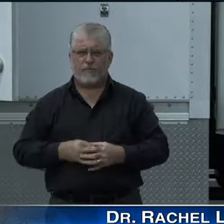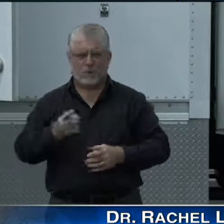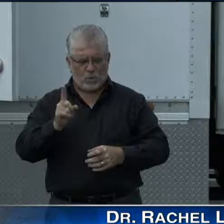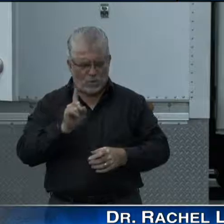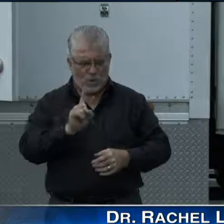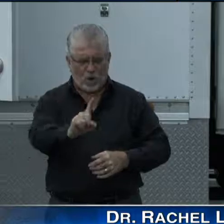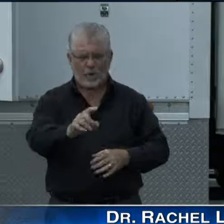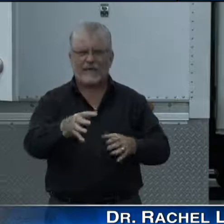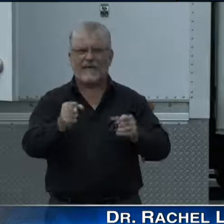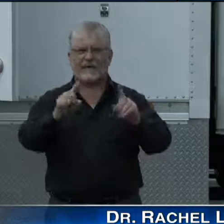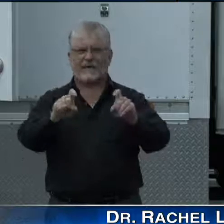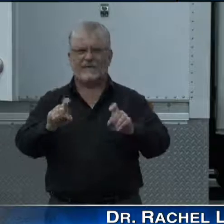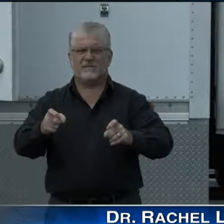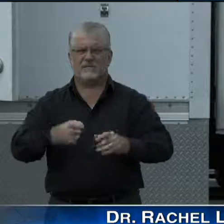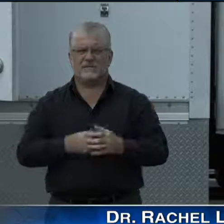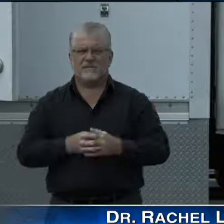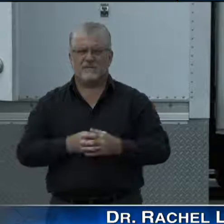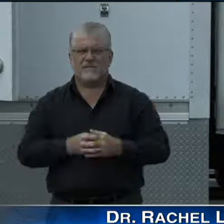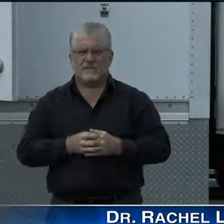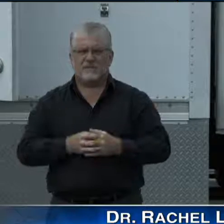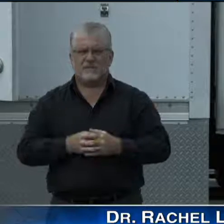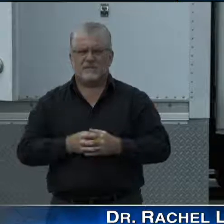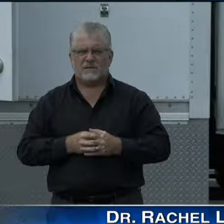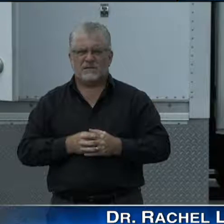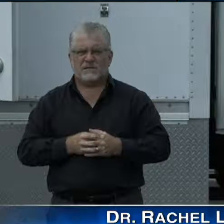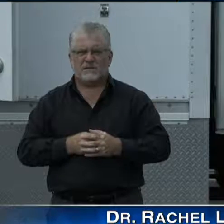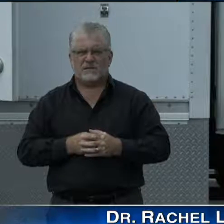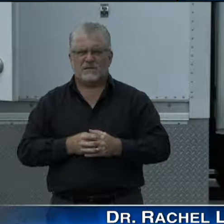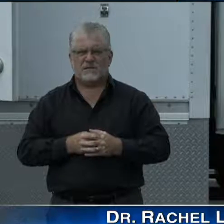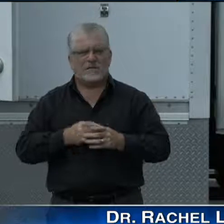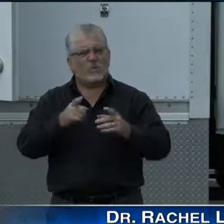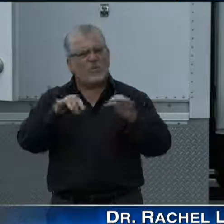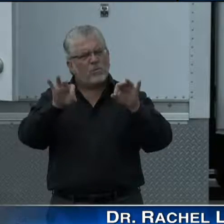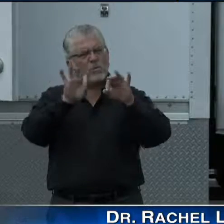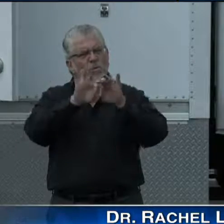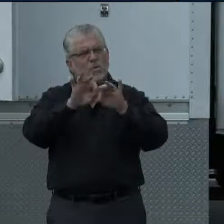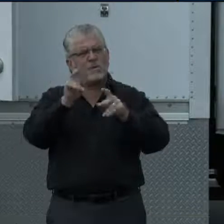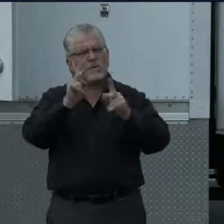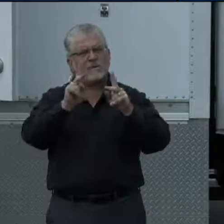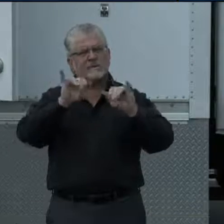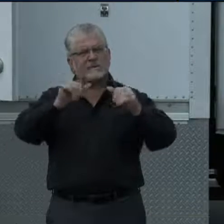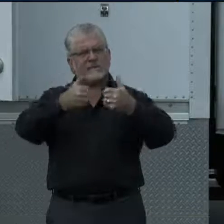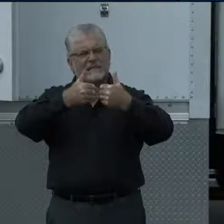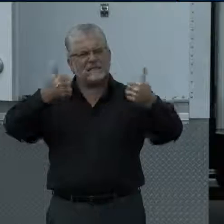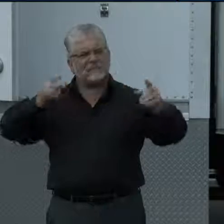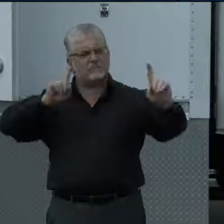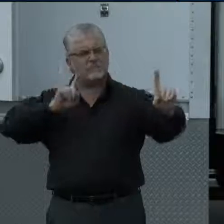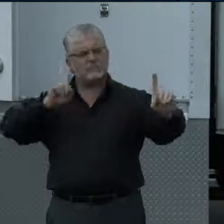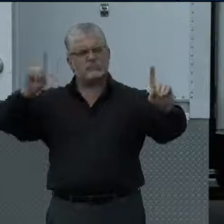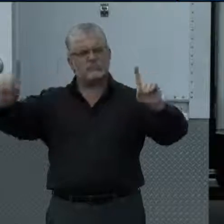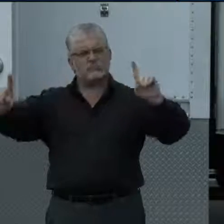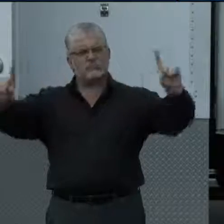make sure that everyone is social distance outside waiting to come in. Thank you. Yes?